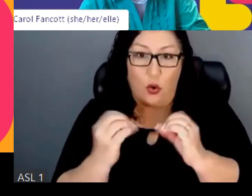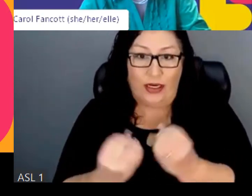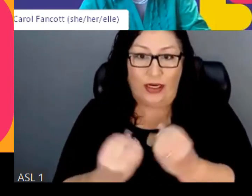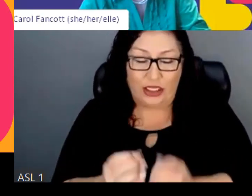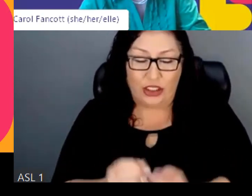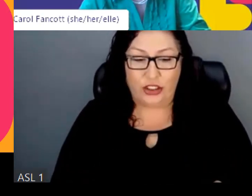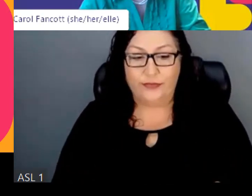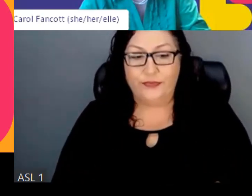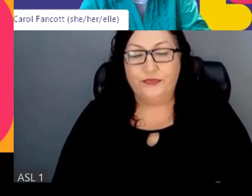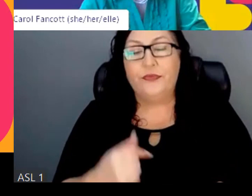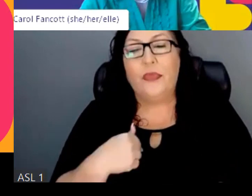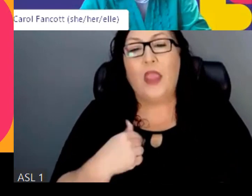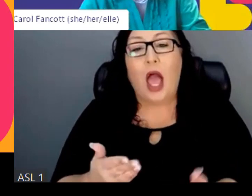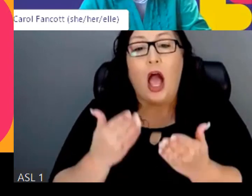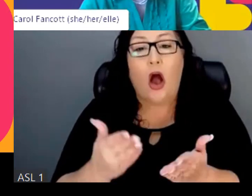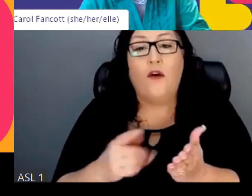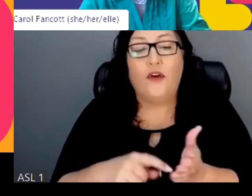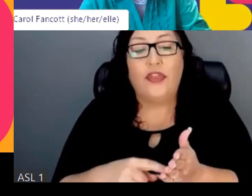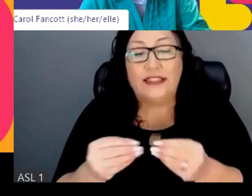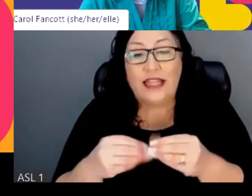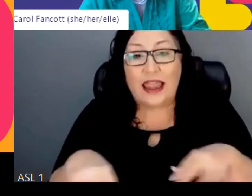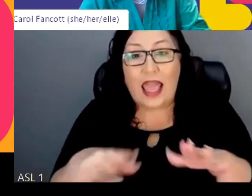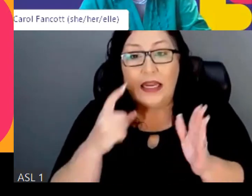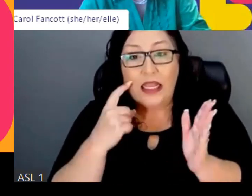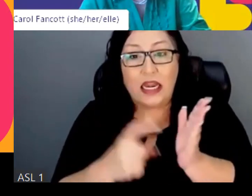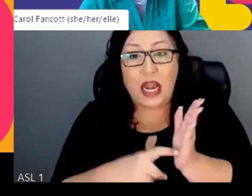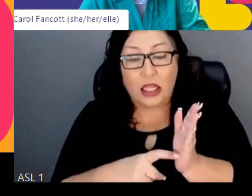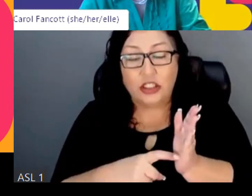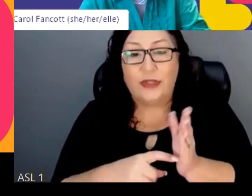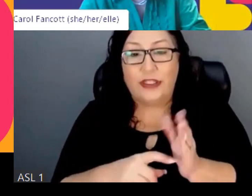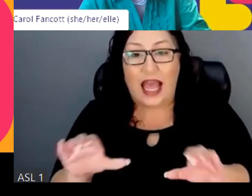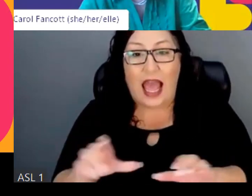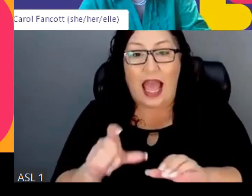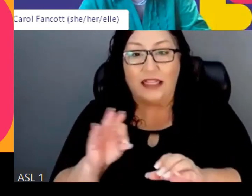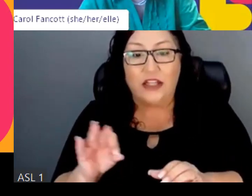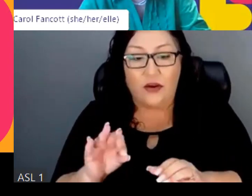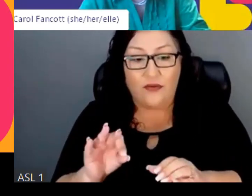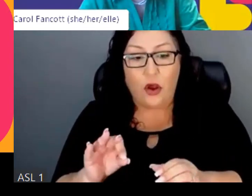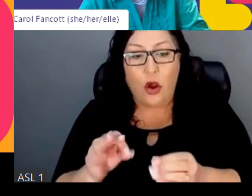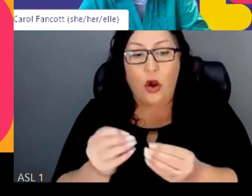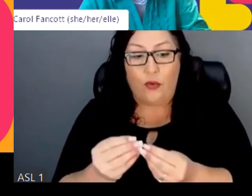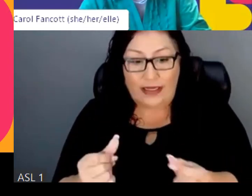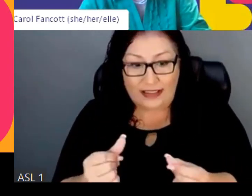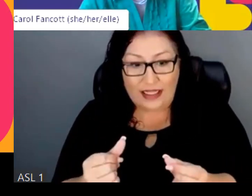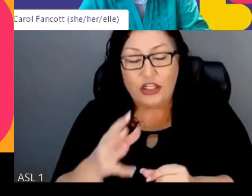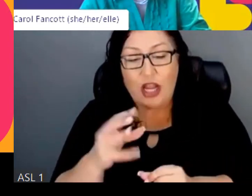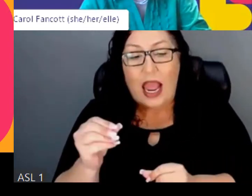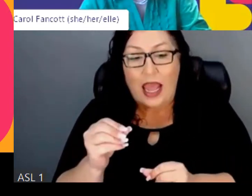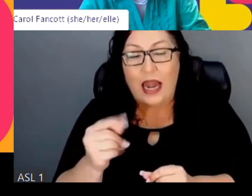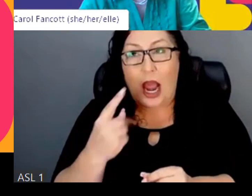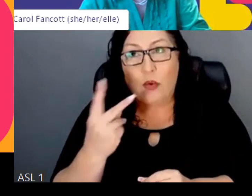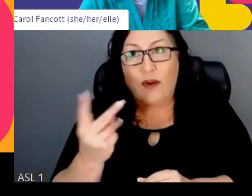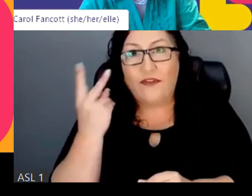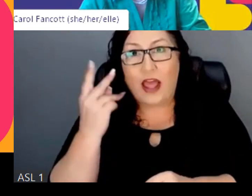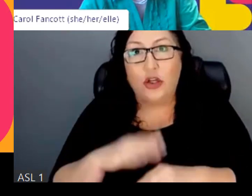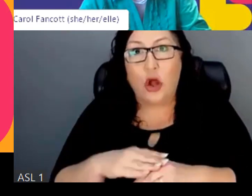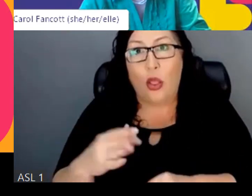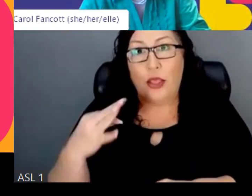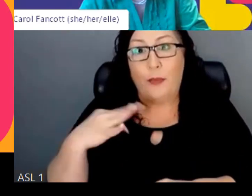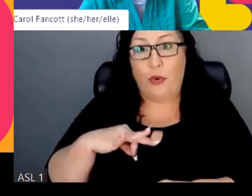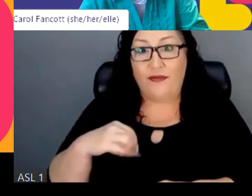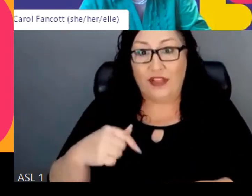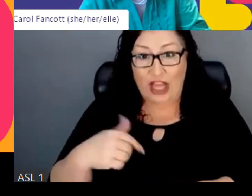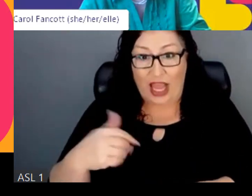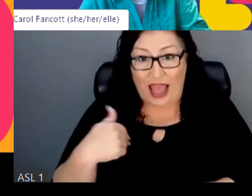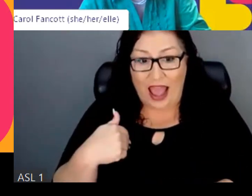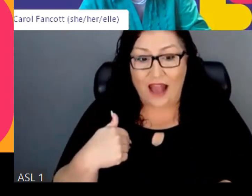an organization. And I offer this land acknowledgement as an act of reconciliation, and I reflect on the privilege that I